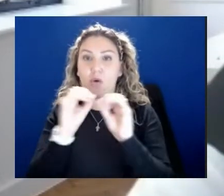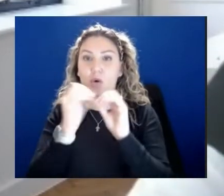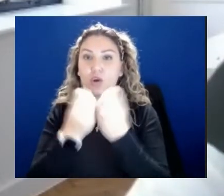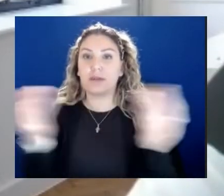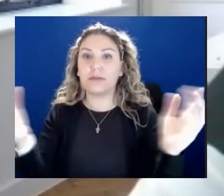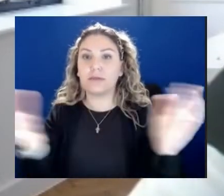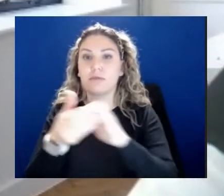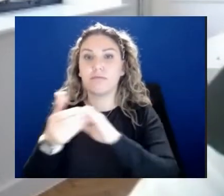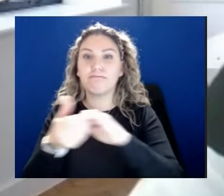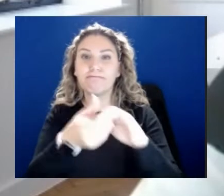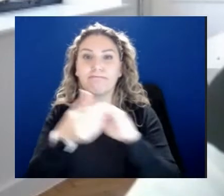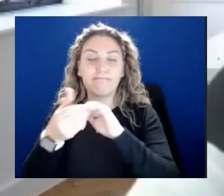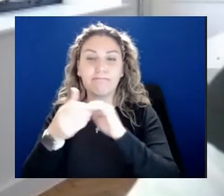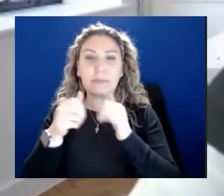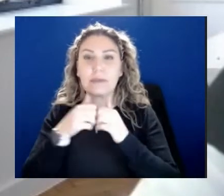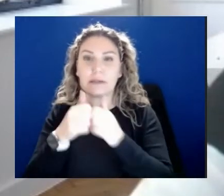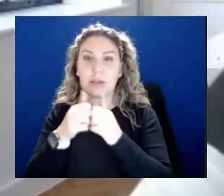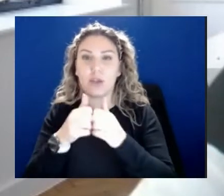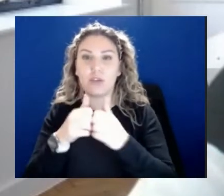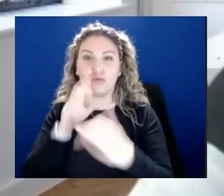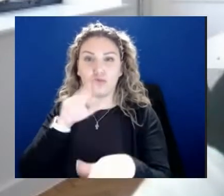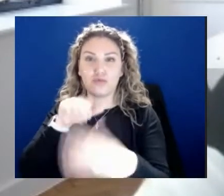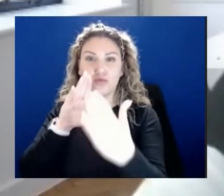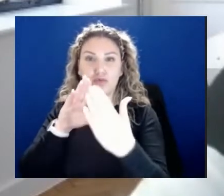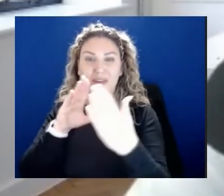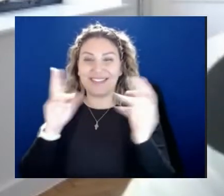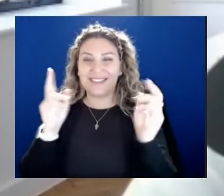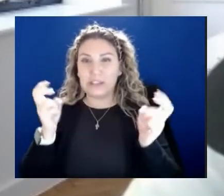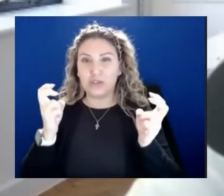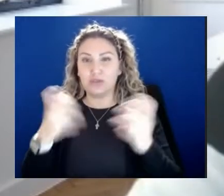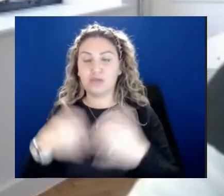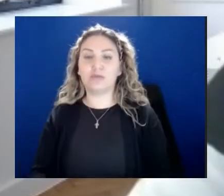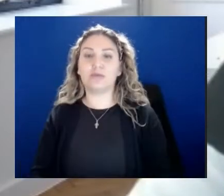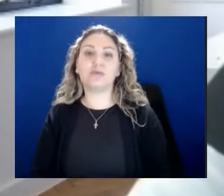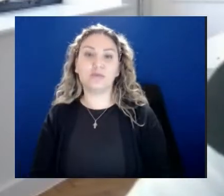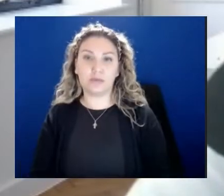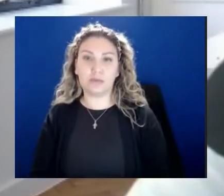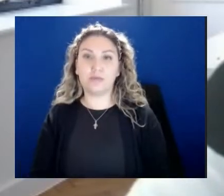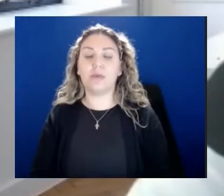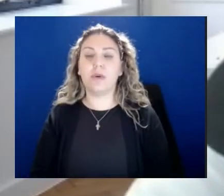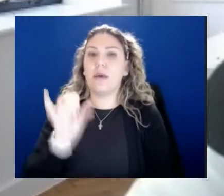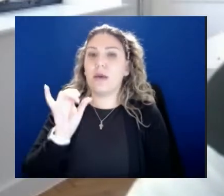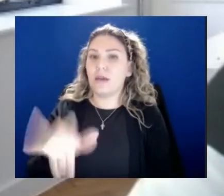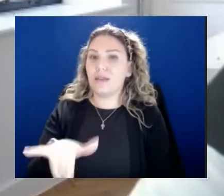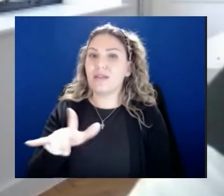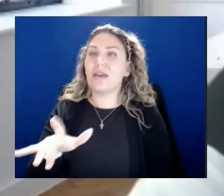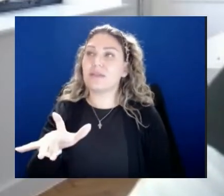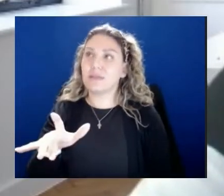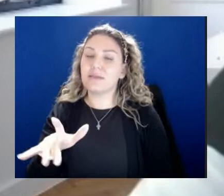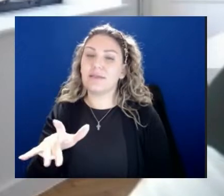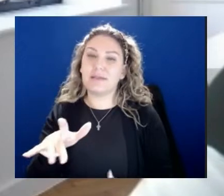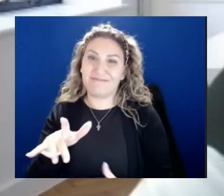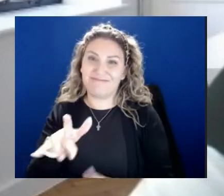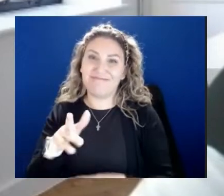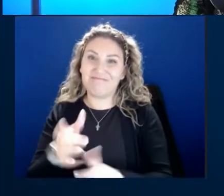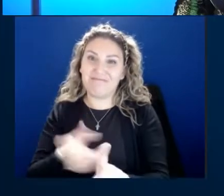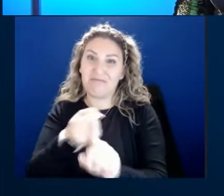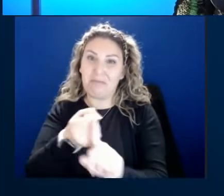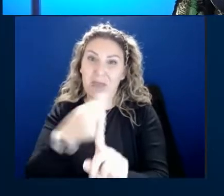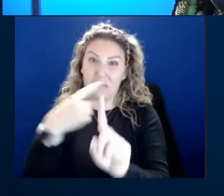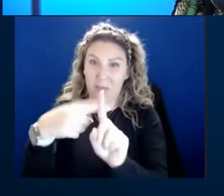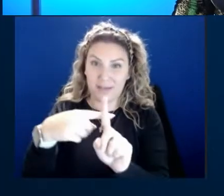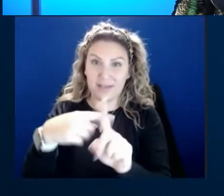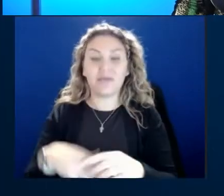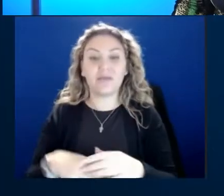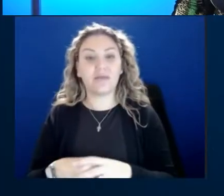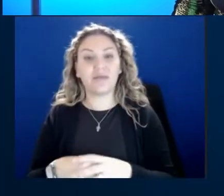working more collectively to address the issue. And so that, to me, is definitely making things a lot more better. I want to get